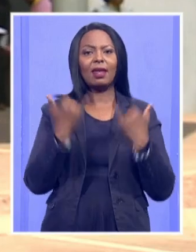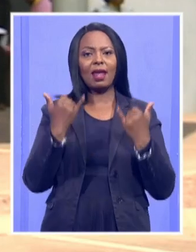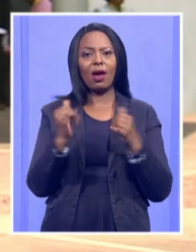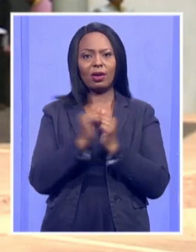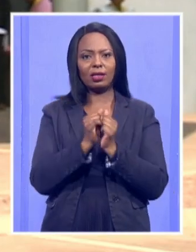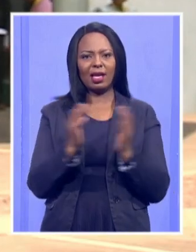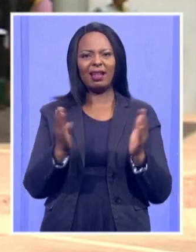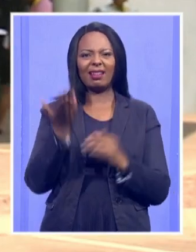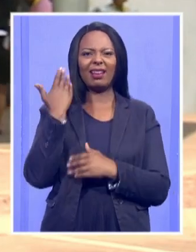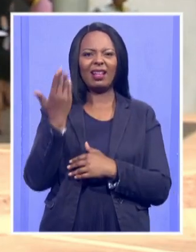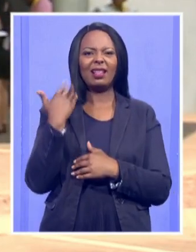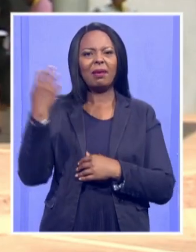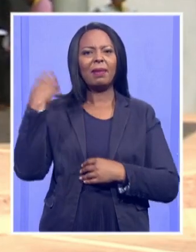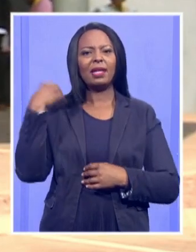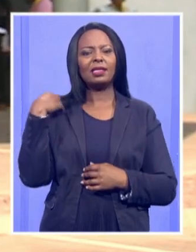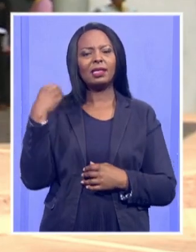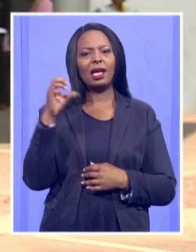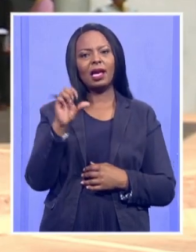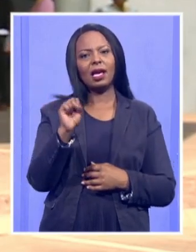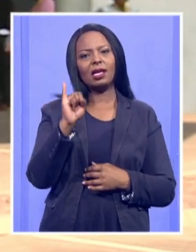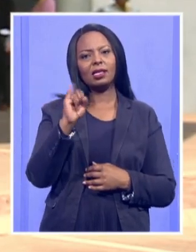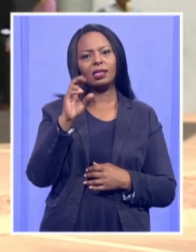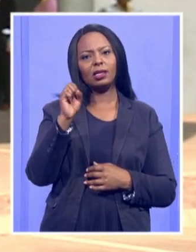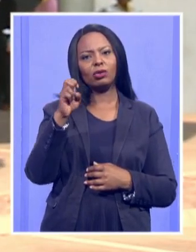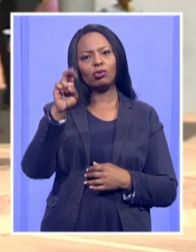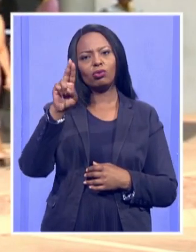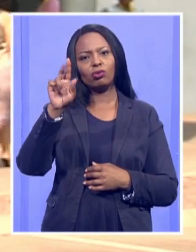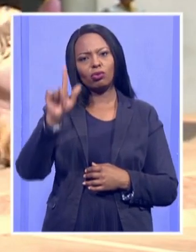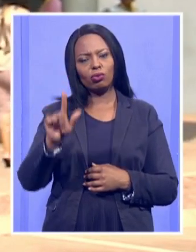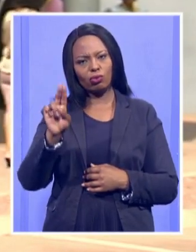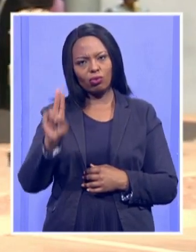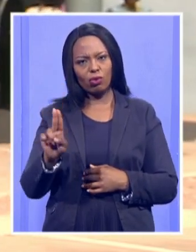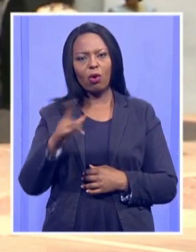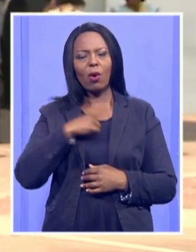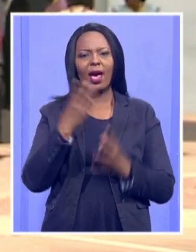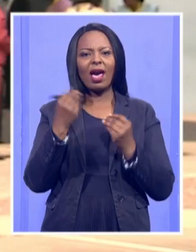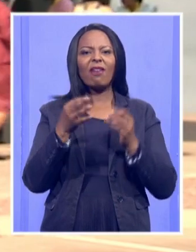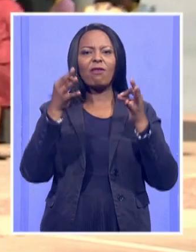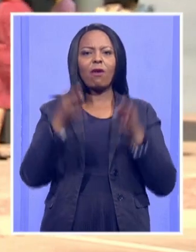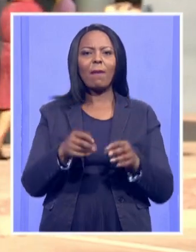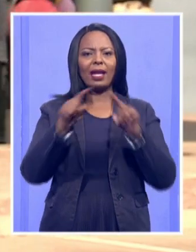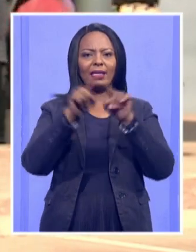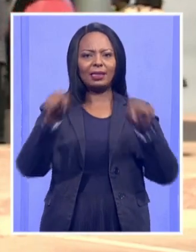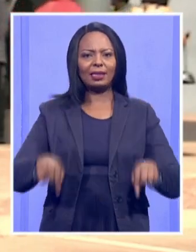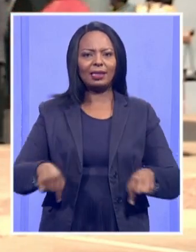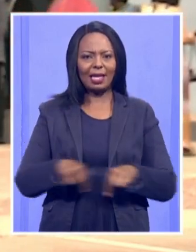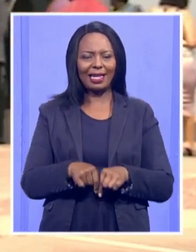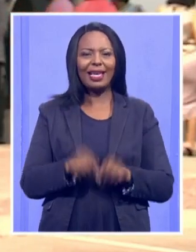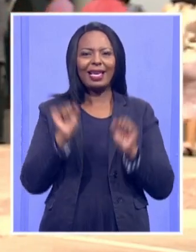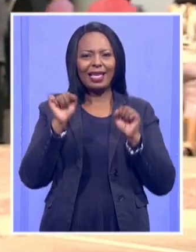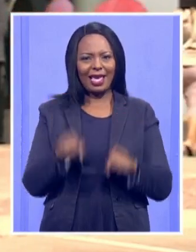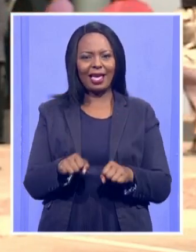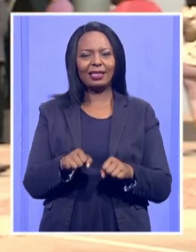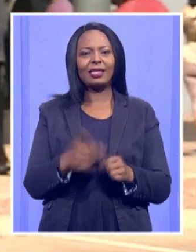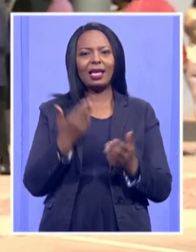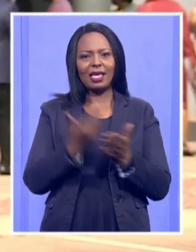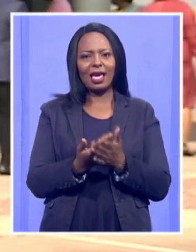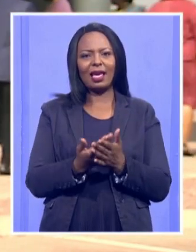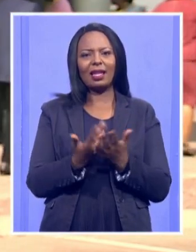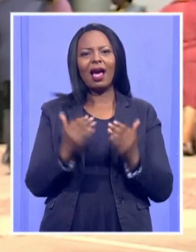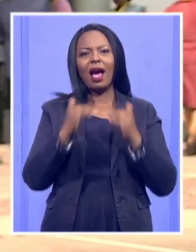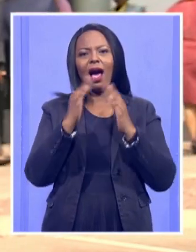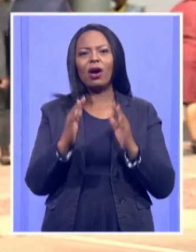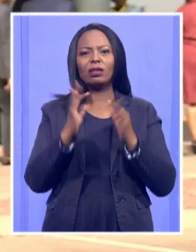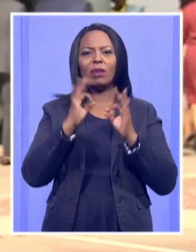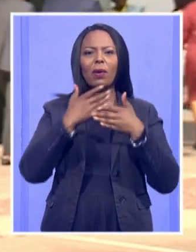was taken by Minister Cyril, to ensure that we've got formal sites, even if people are staying in informal housing, but